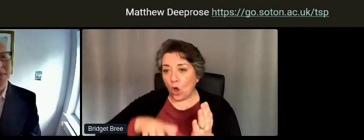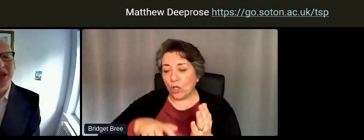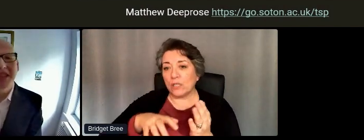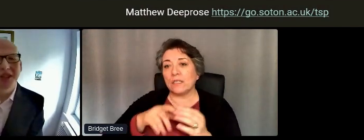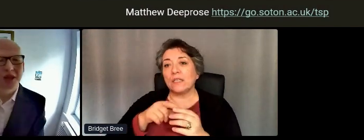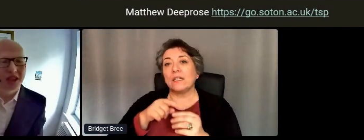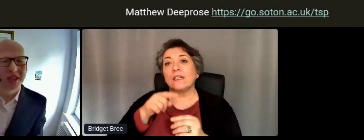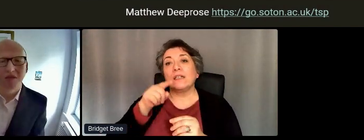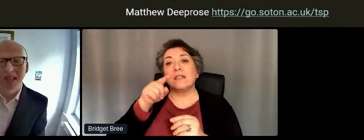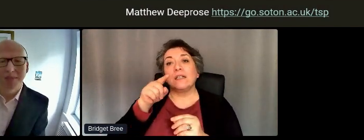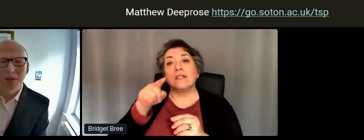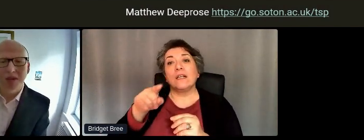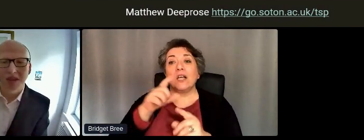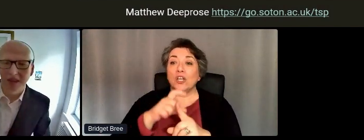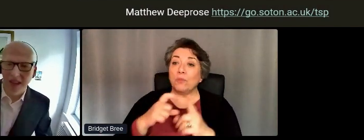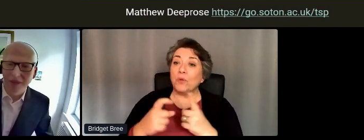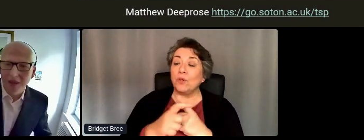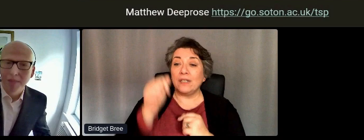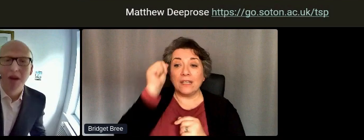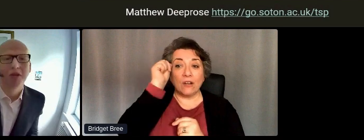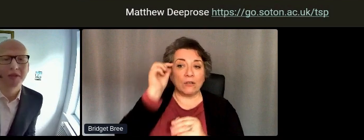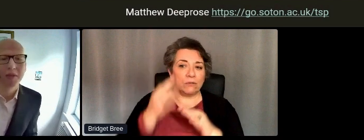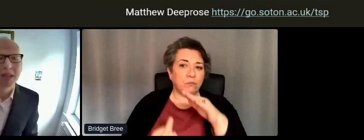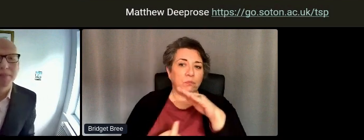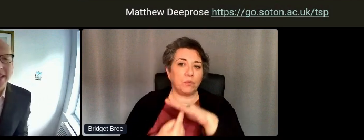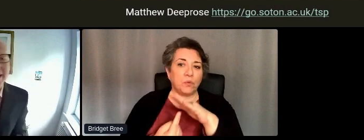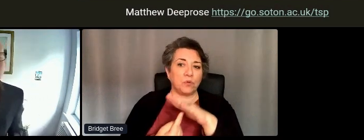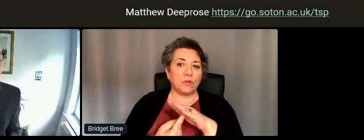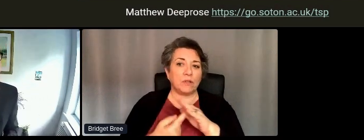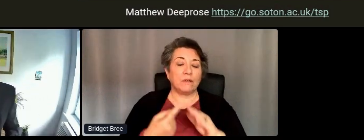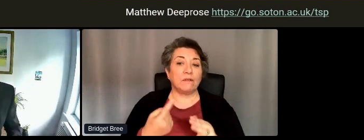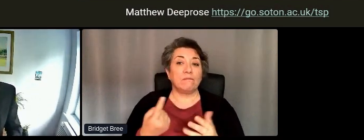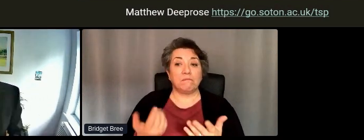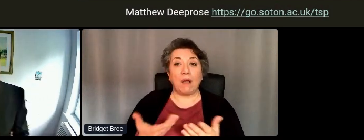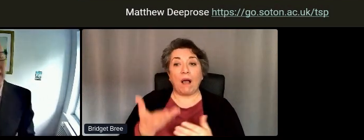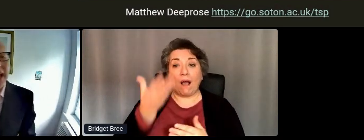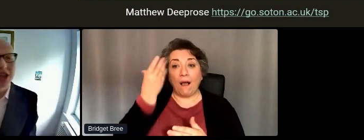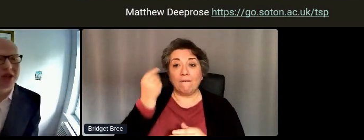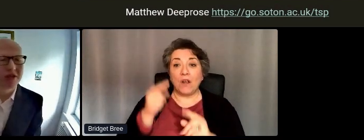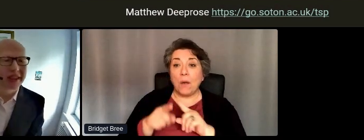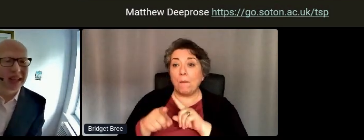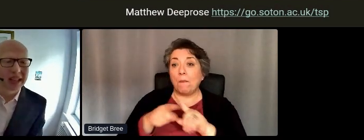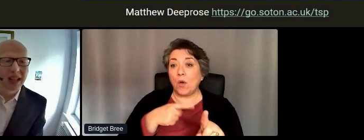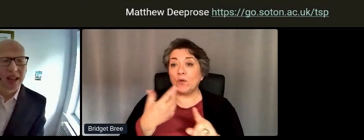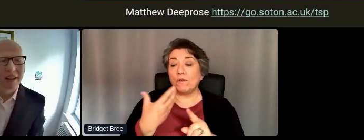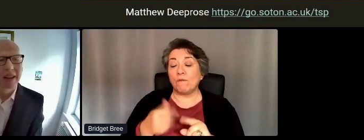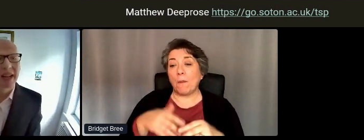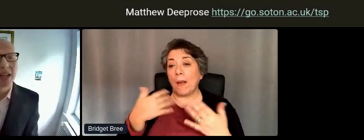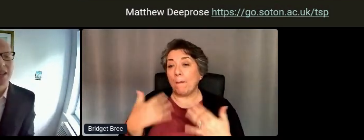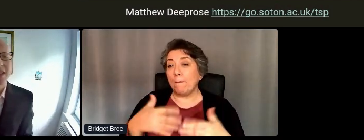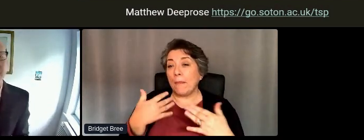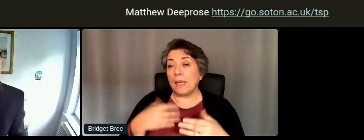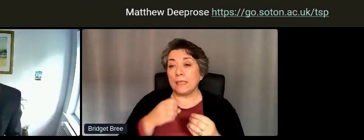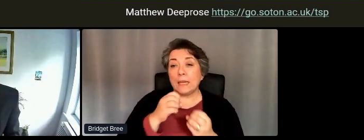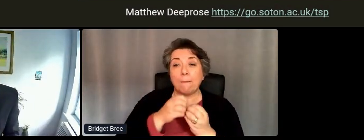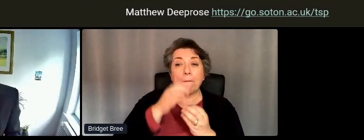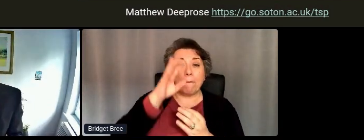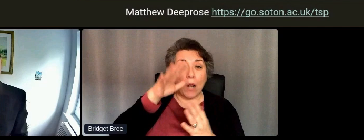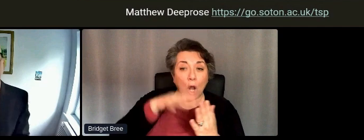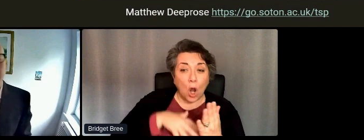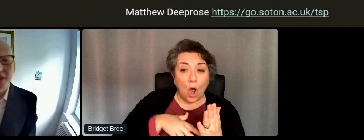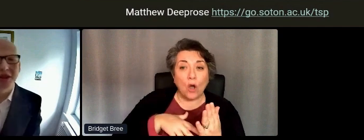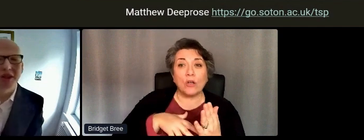today, community knowledge is really important. And I've learned the most from the amazing blogs of people like Adrian Roselli, Eric Eggert,